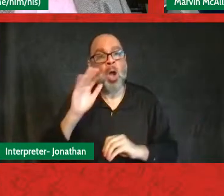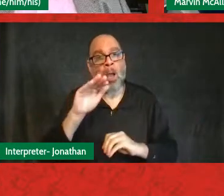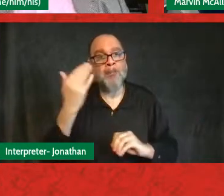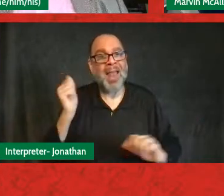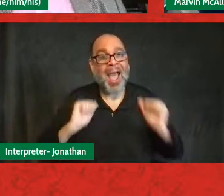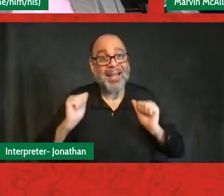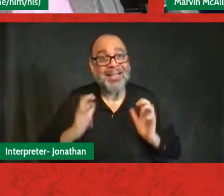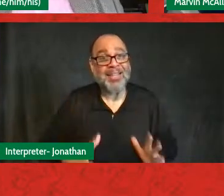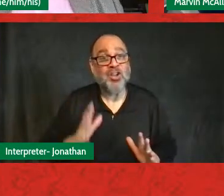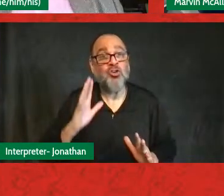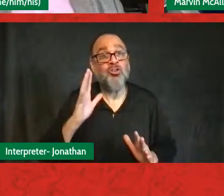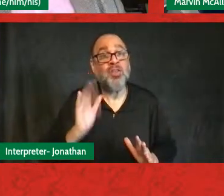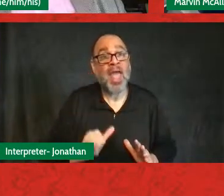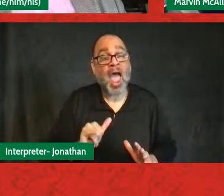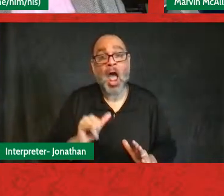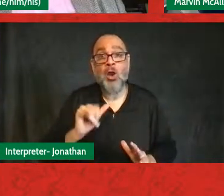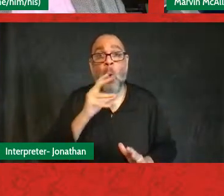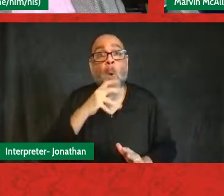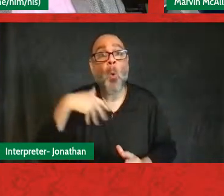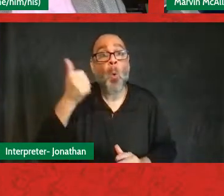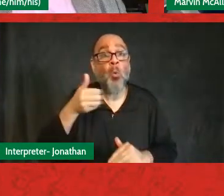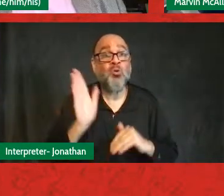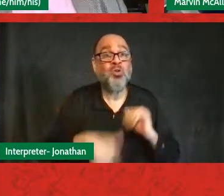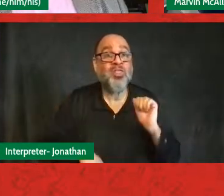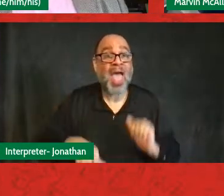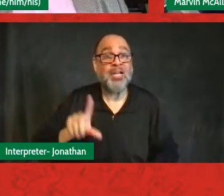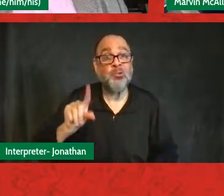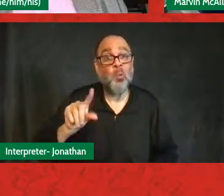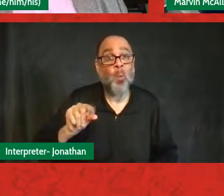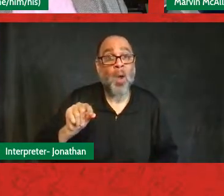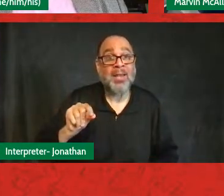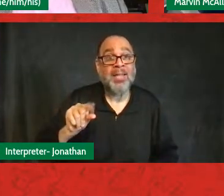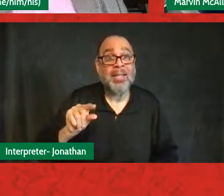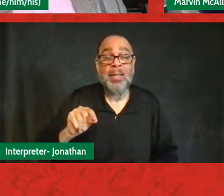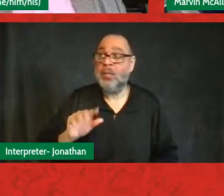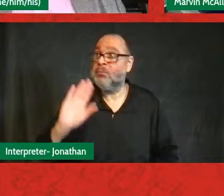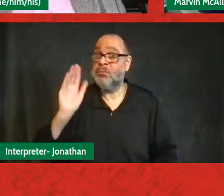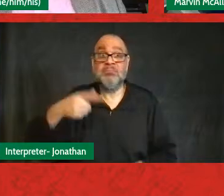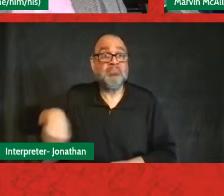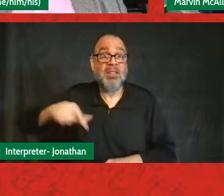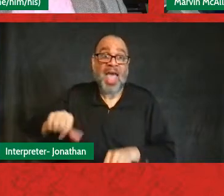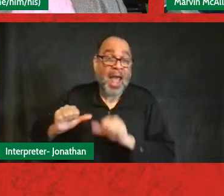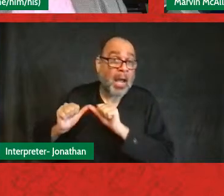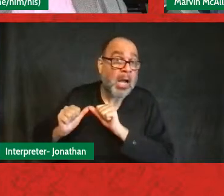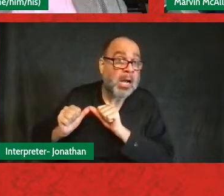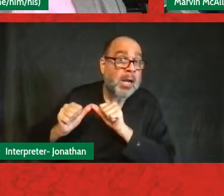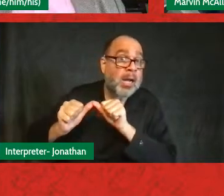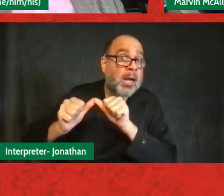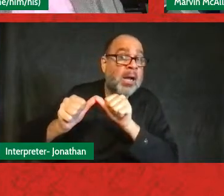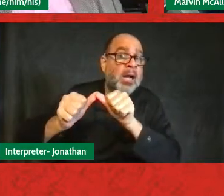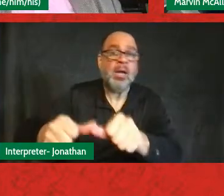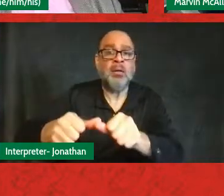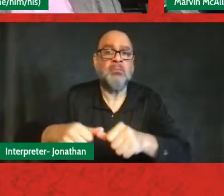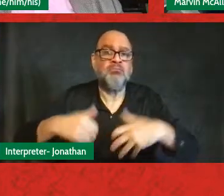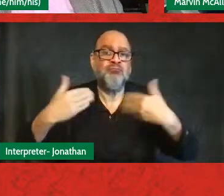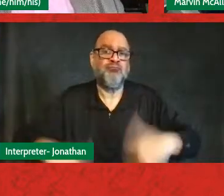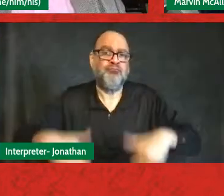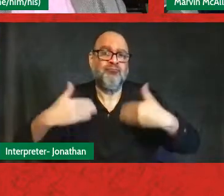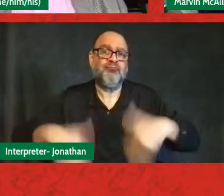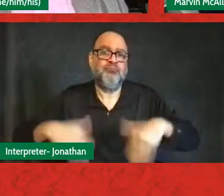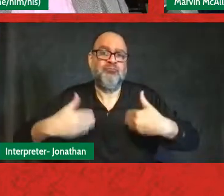20 years old, that they have lasted no matter what, whether they get support or not. One of the most